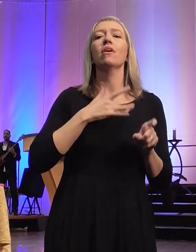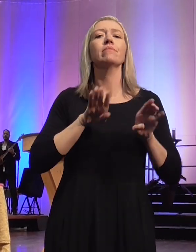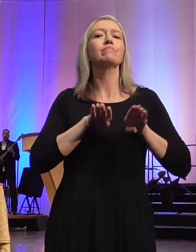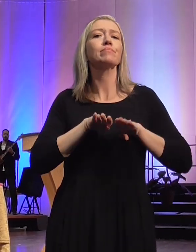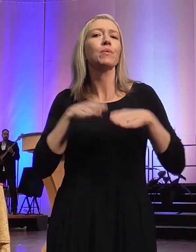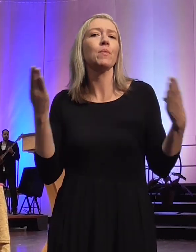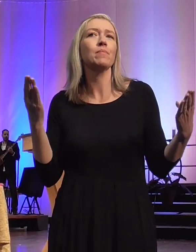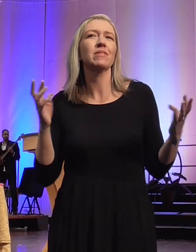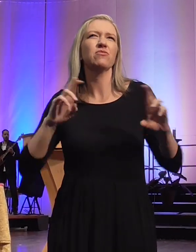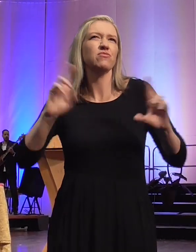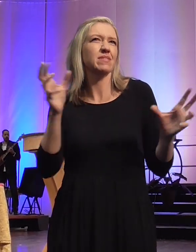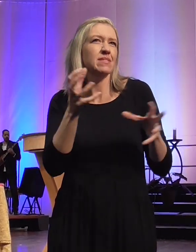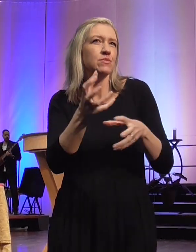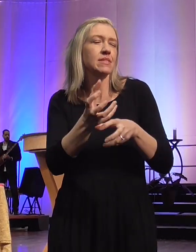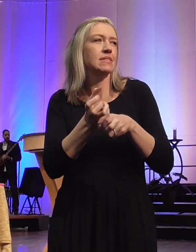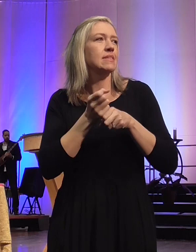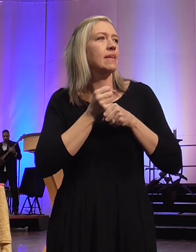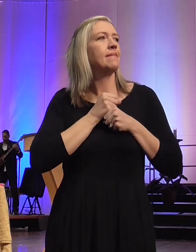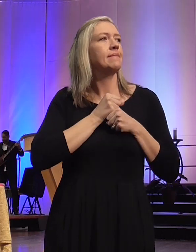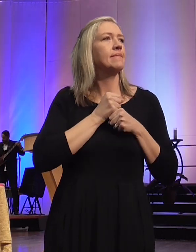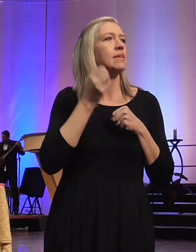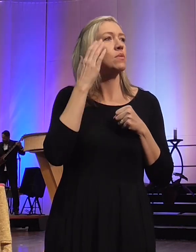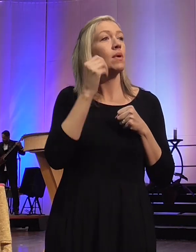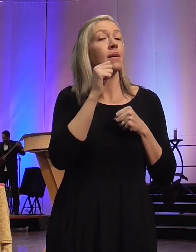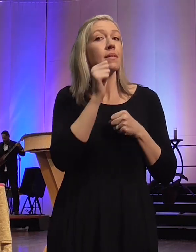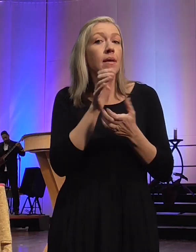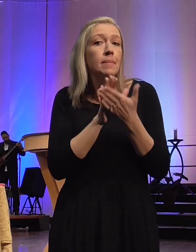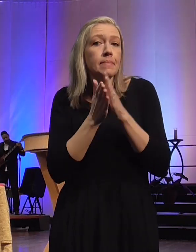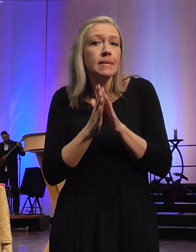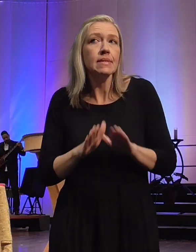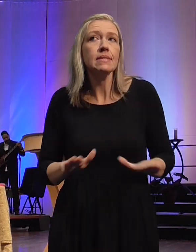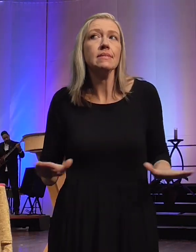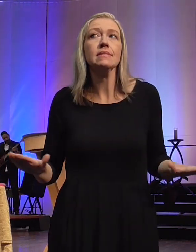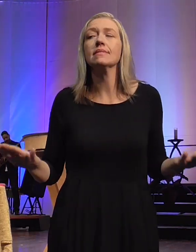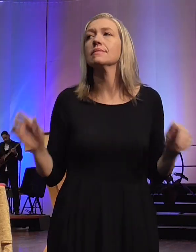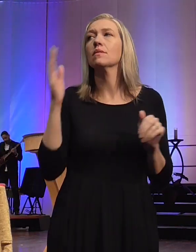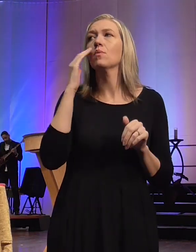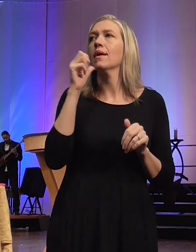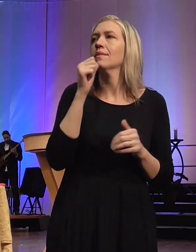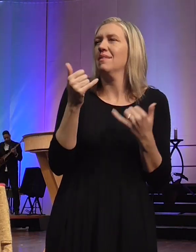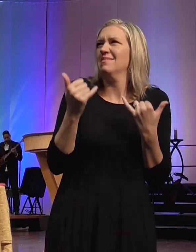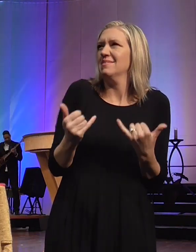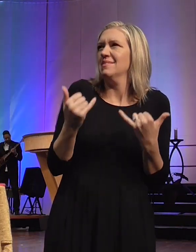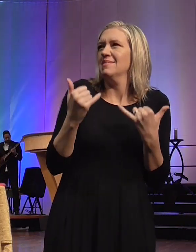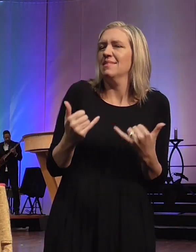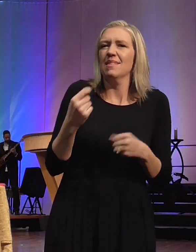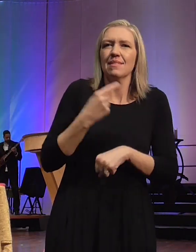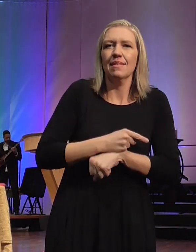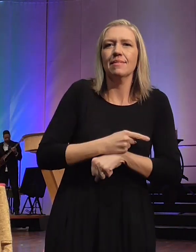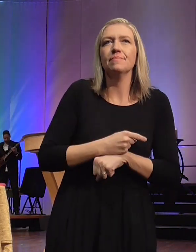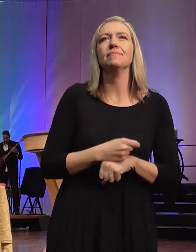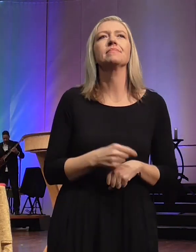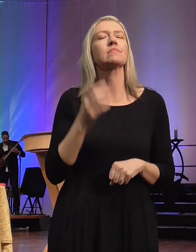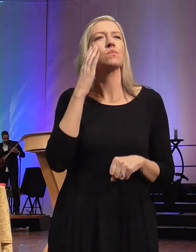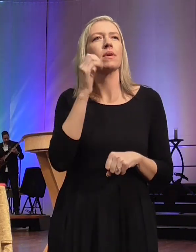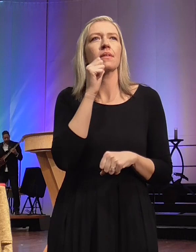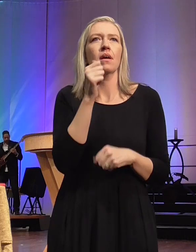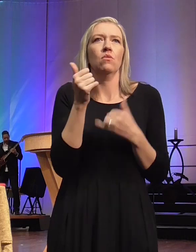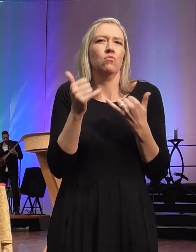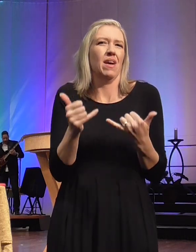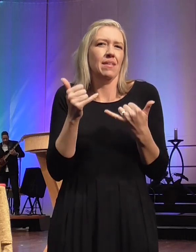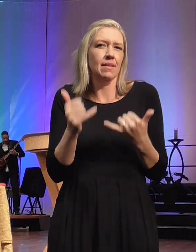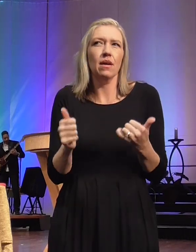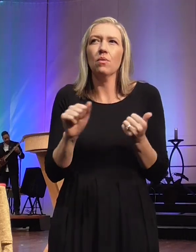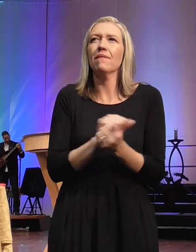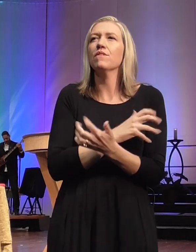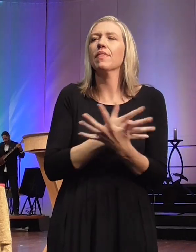your heart and receive. Why not peace? Why not today? Why not right